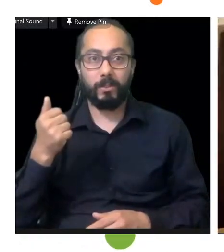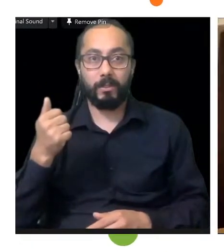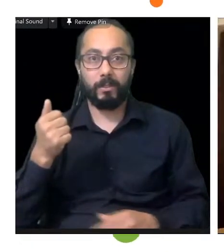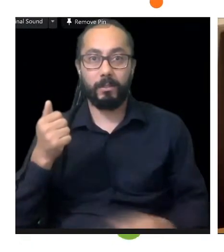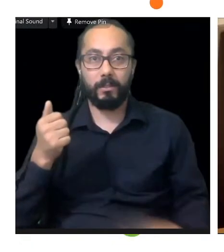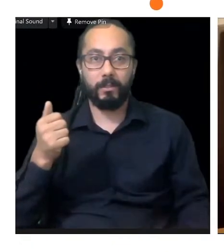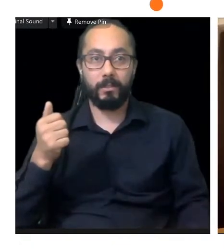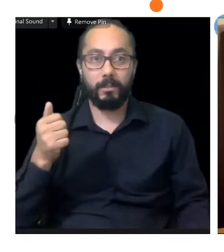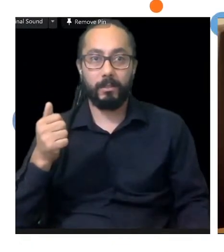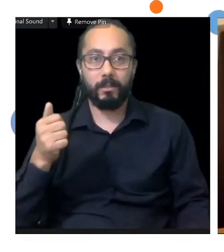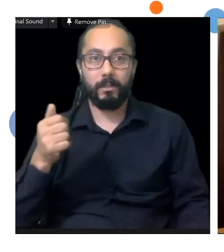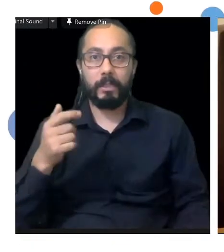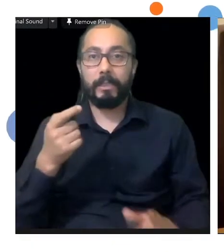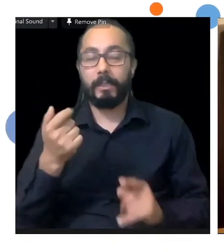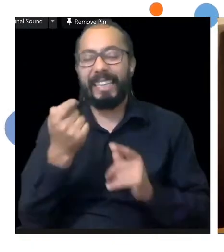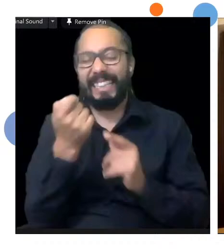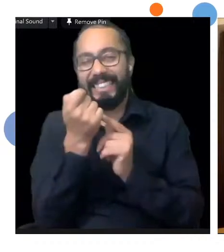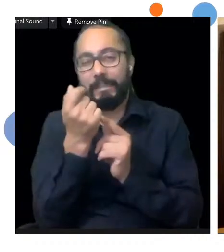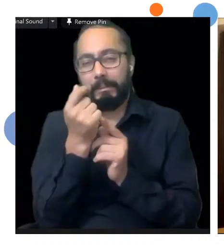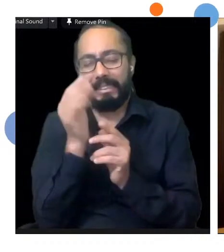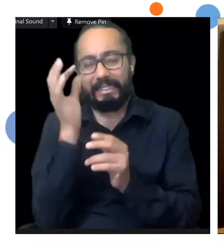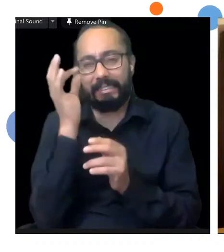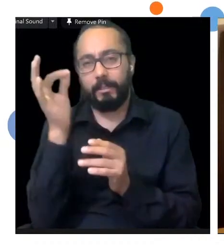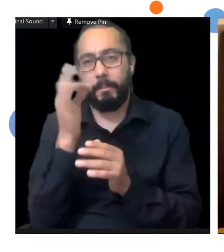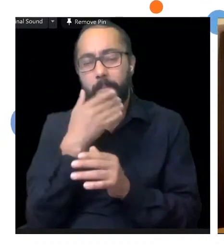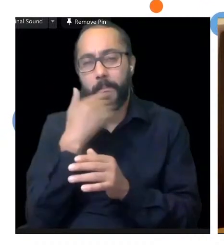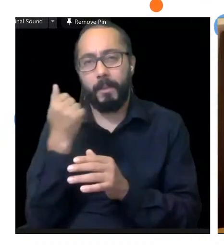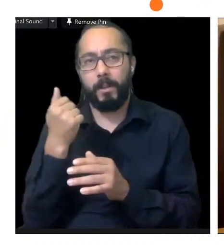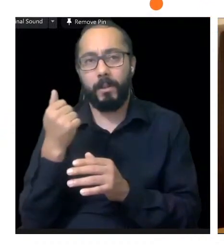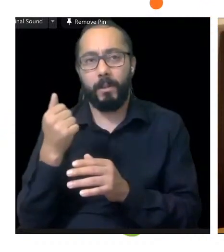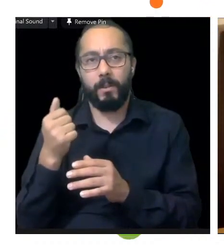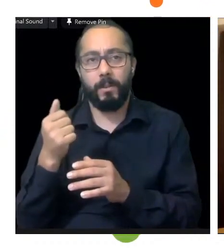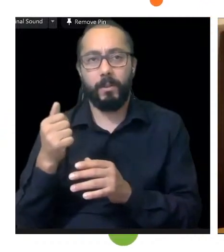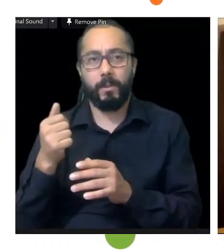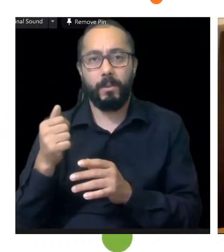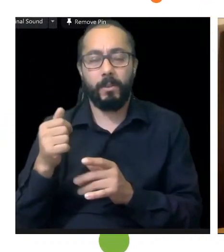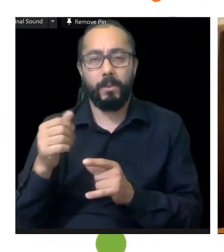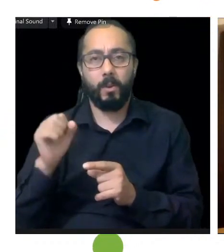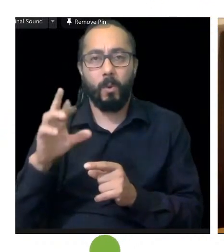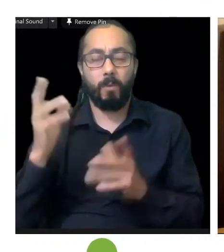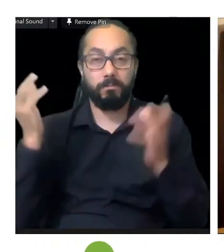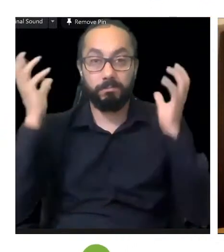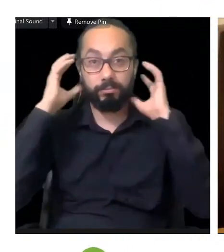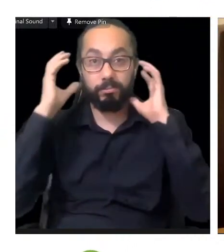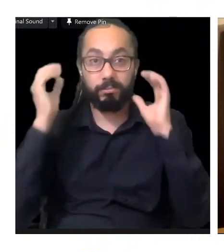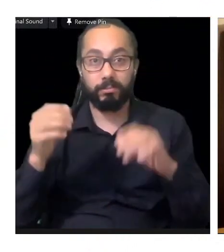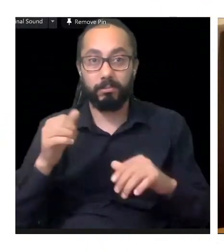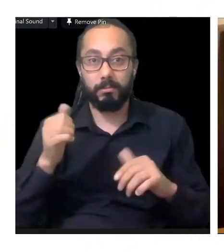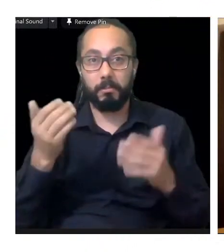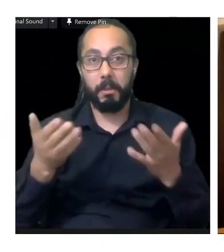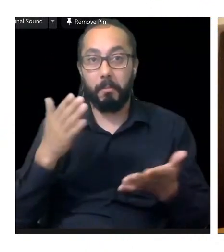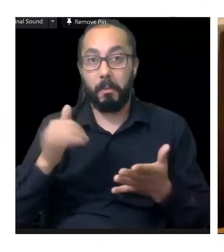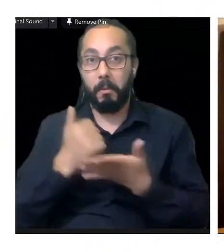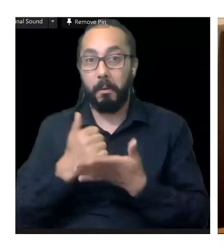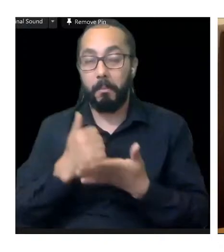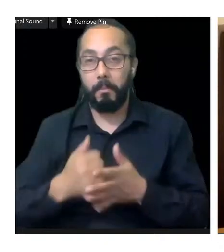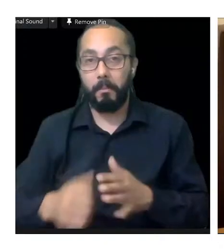It's very slightly better. I don't know if you can find a pair of headphones, maybe, with that.